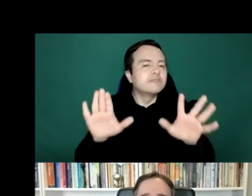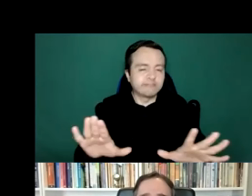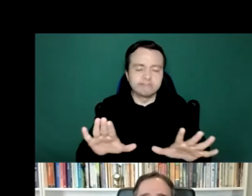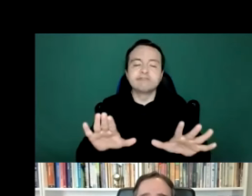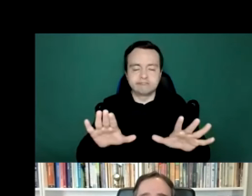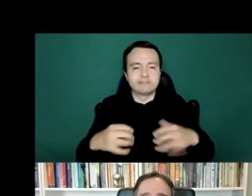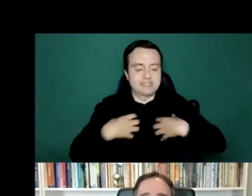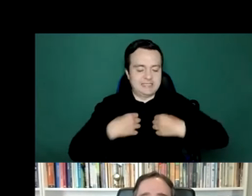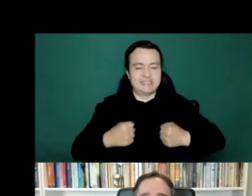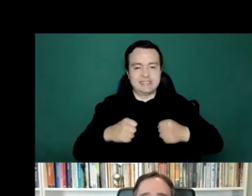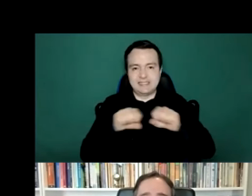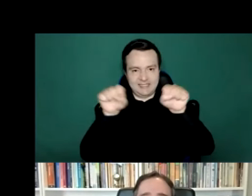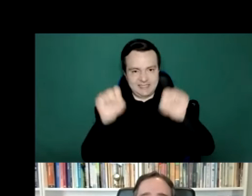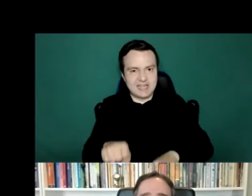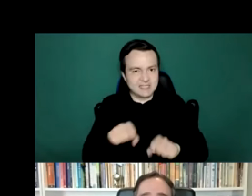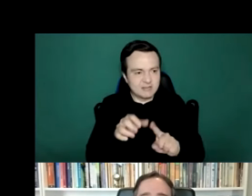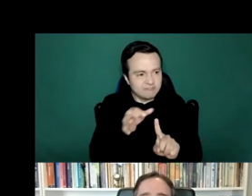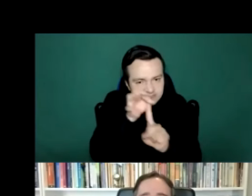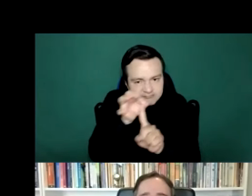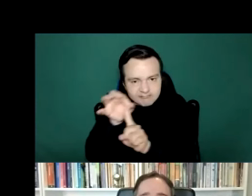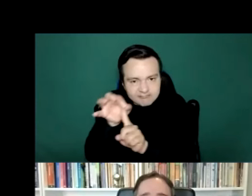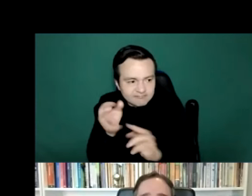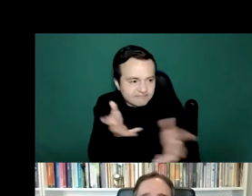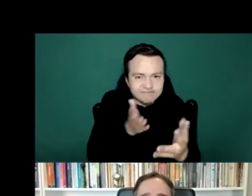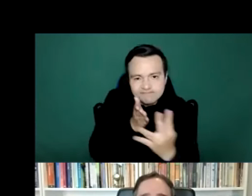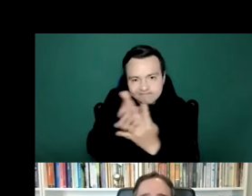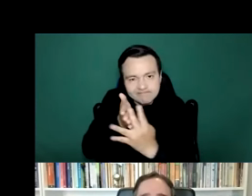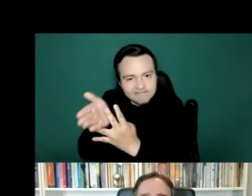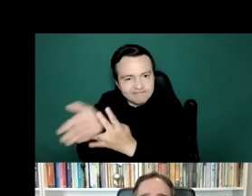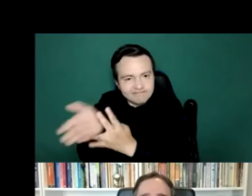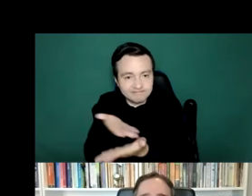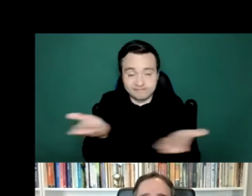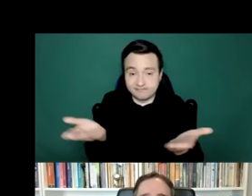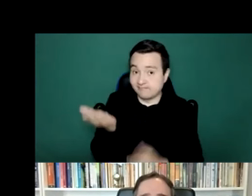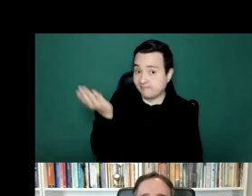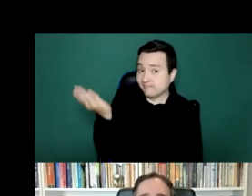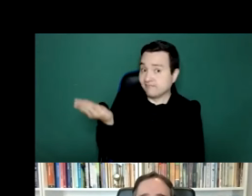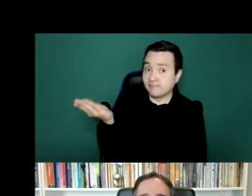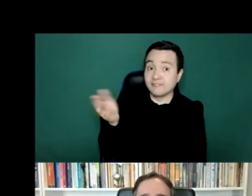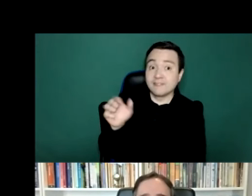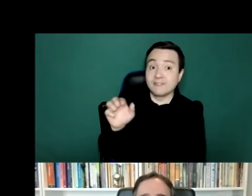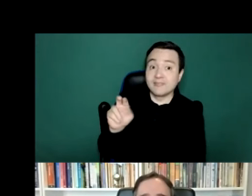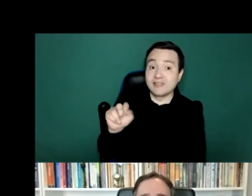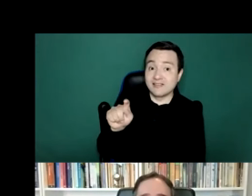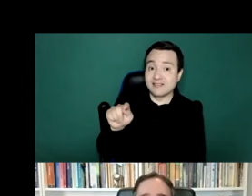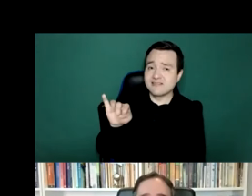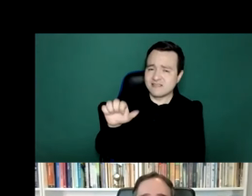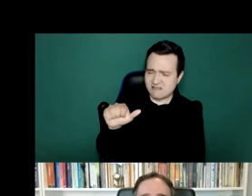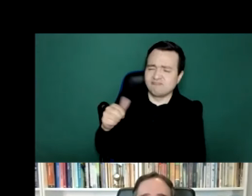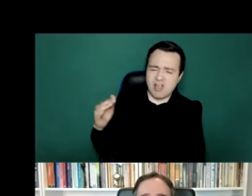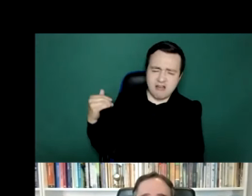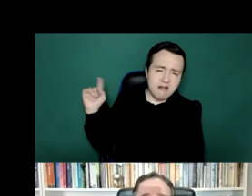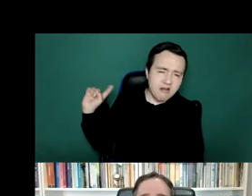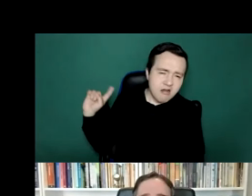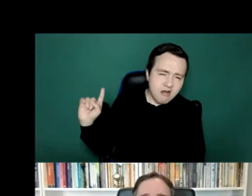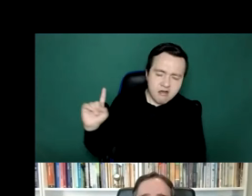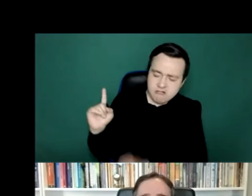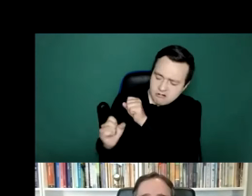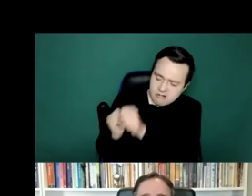on Sistemas de salud en la unidad de acceso a los servicios. Natalia tiene una larga